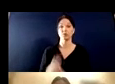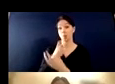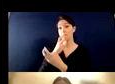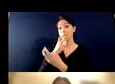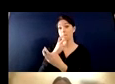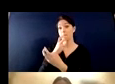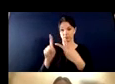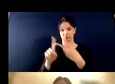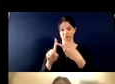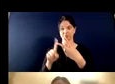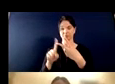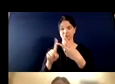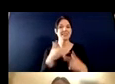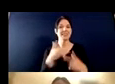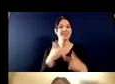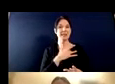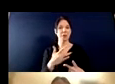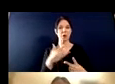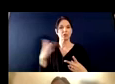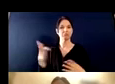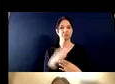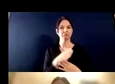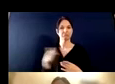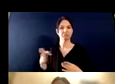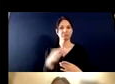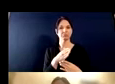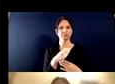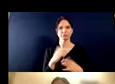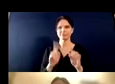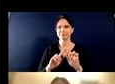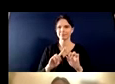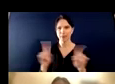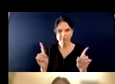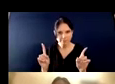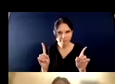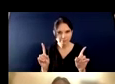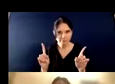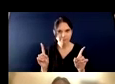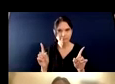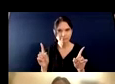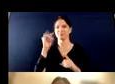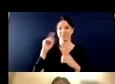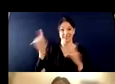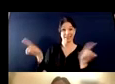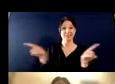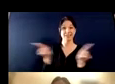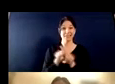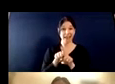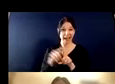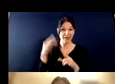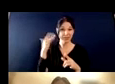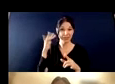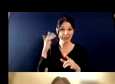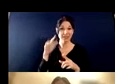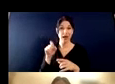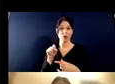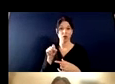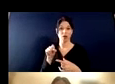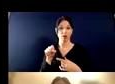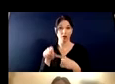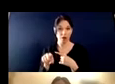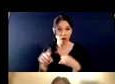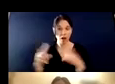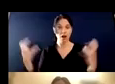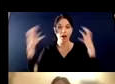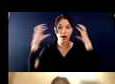are within the range of typical. However, when sound was presented to this child via air conduction through the